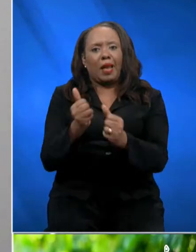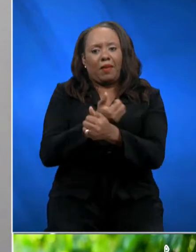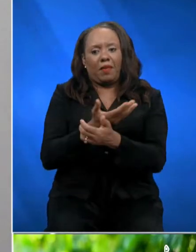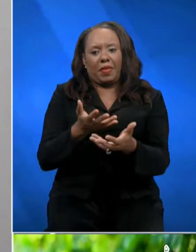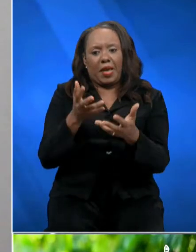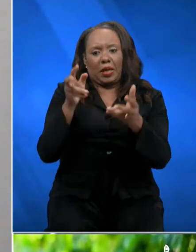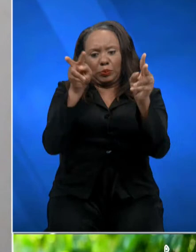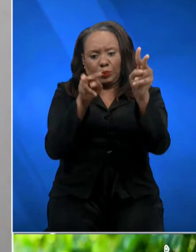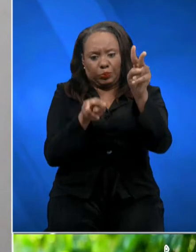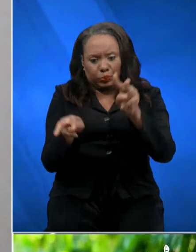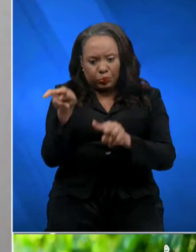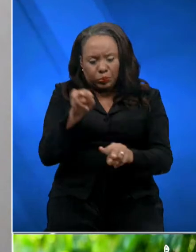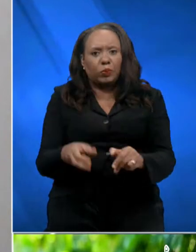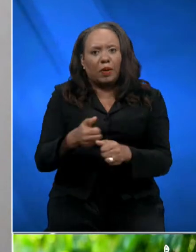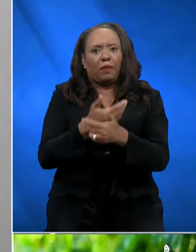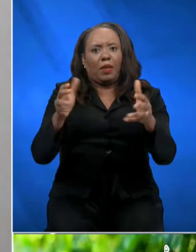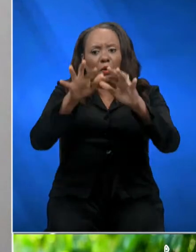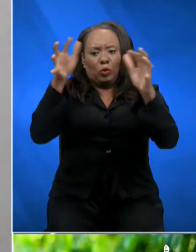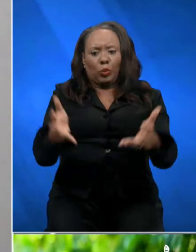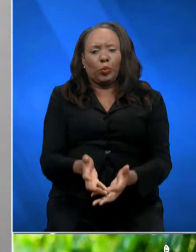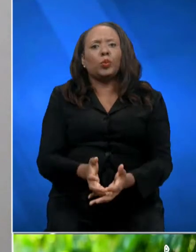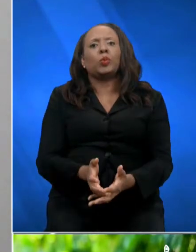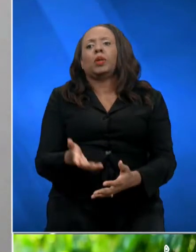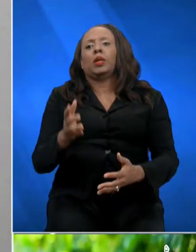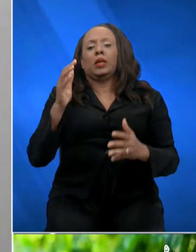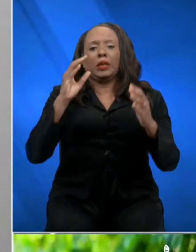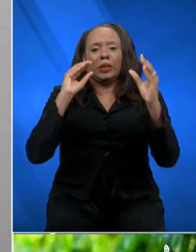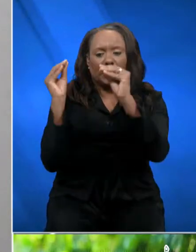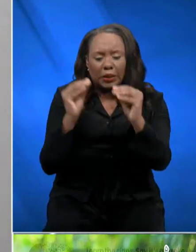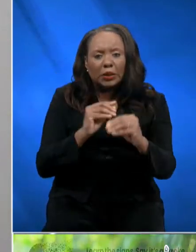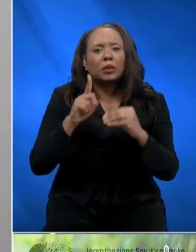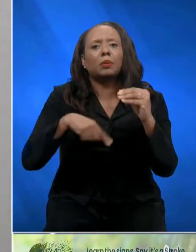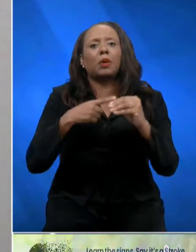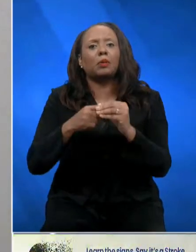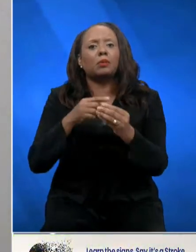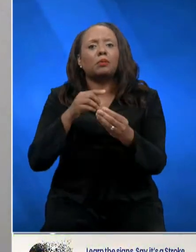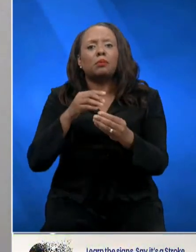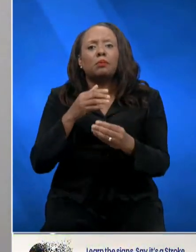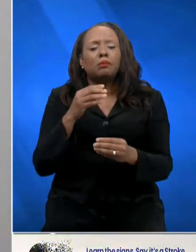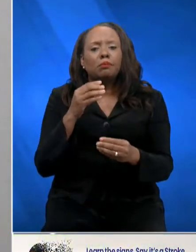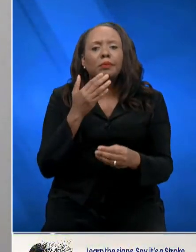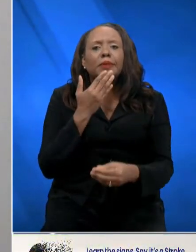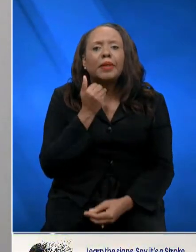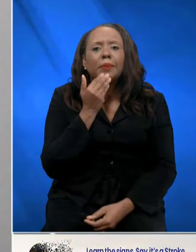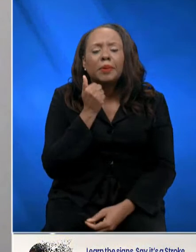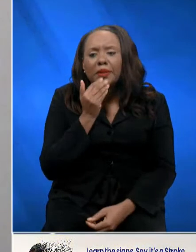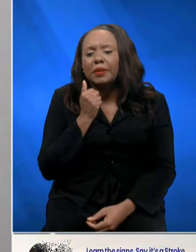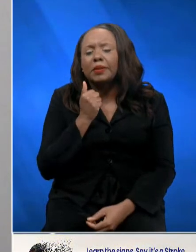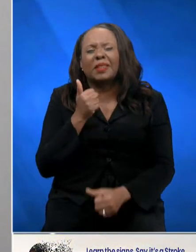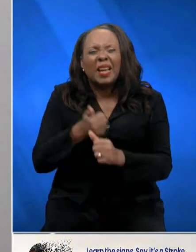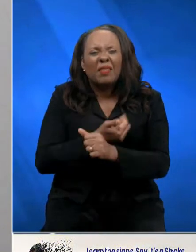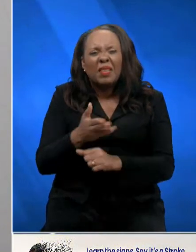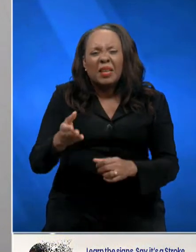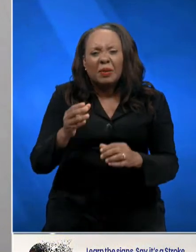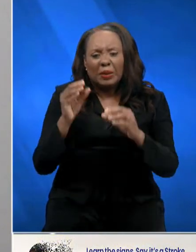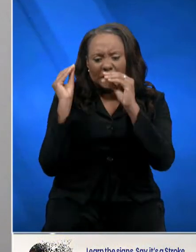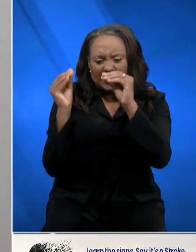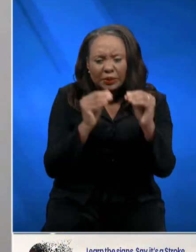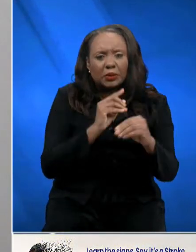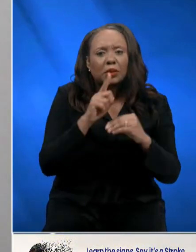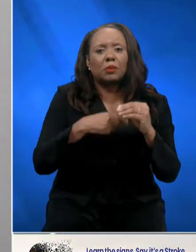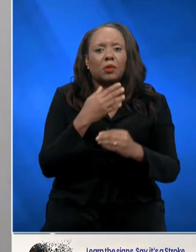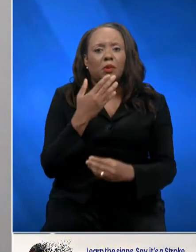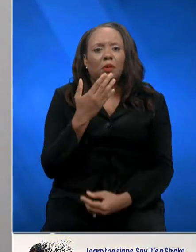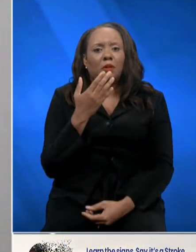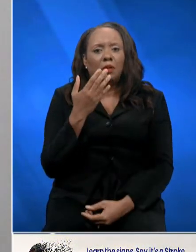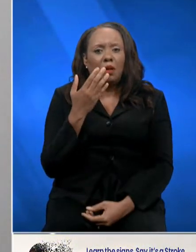the diabetes education and that sort of thing, but the family physicians are very, very good at